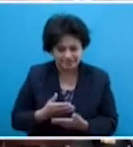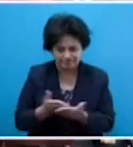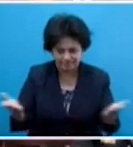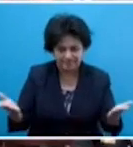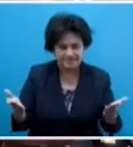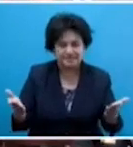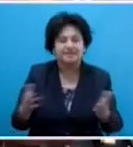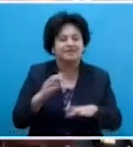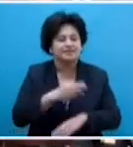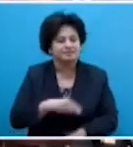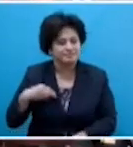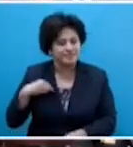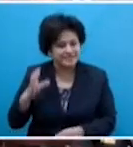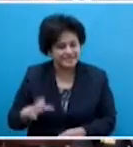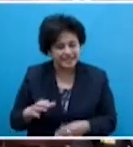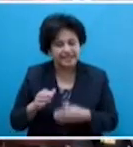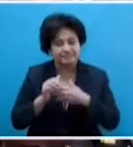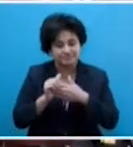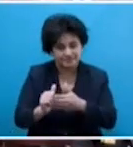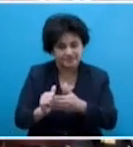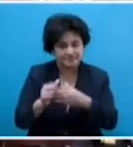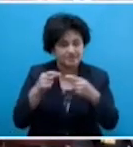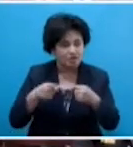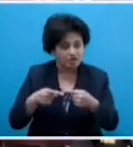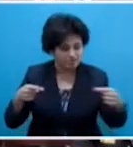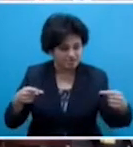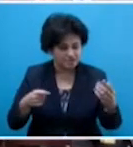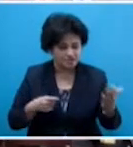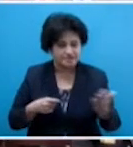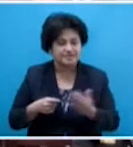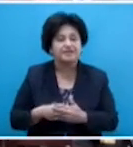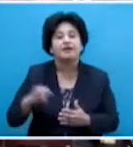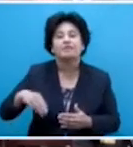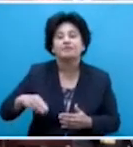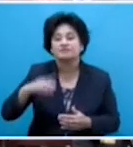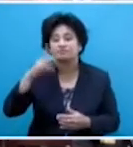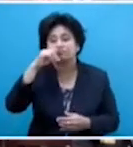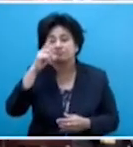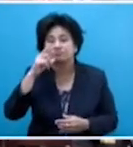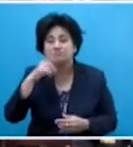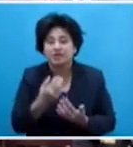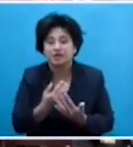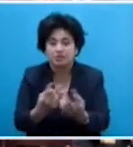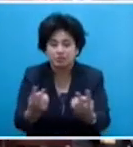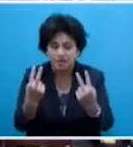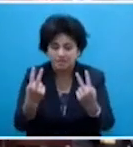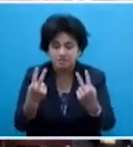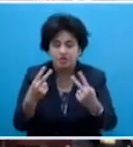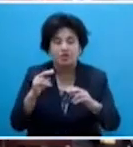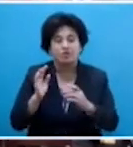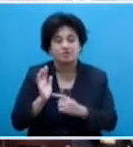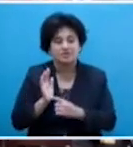of the Opposition, Honourable Members of Parliament, members of the public in the gallery, and those watching this proceeding